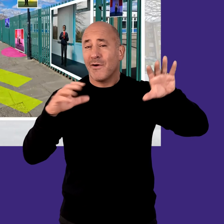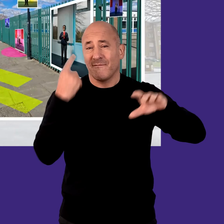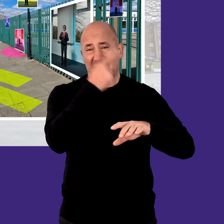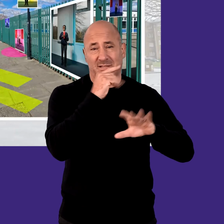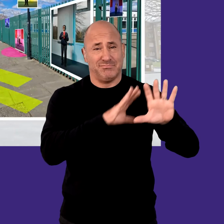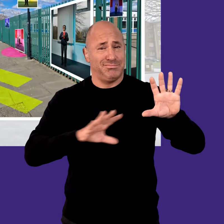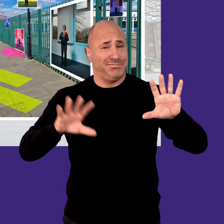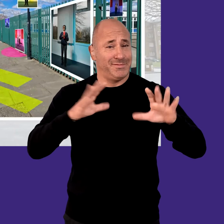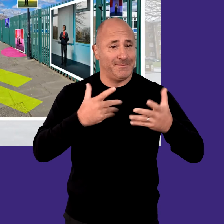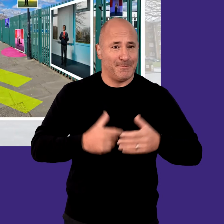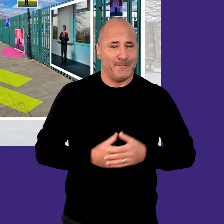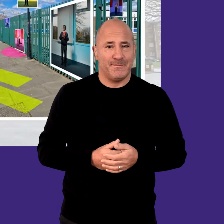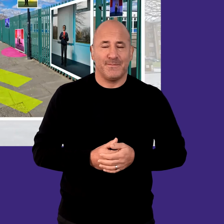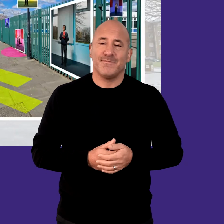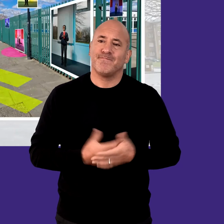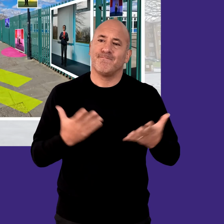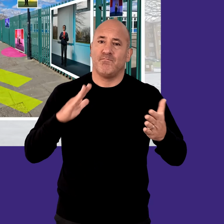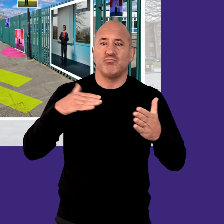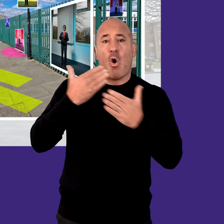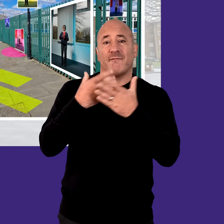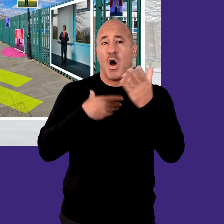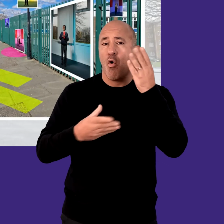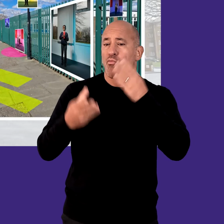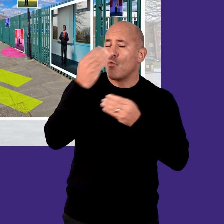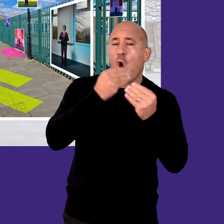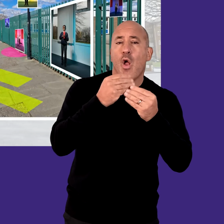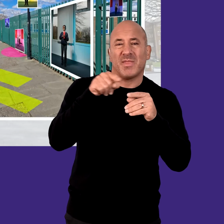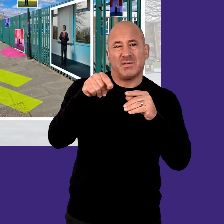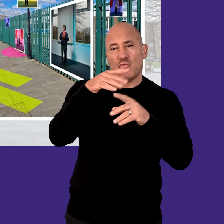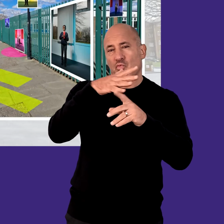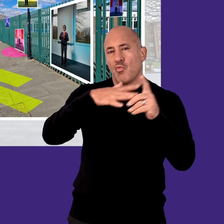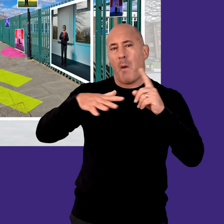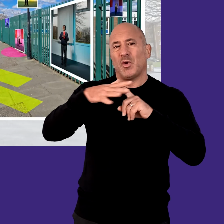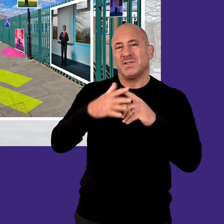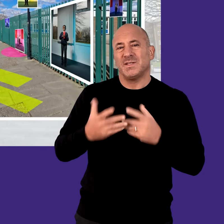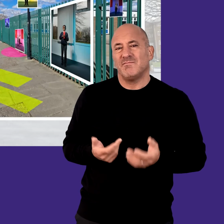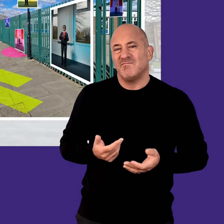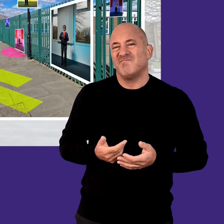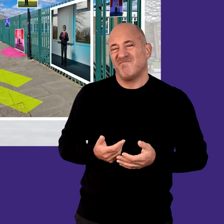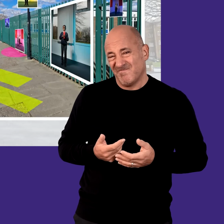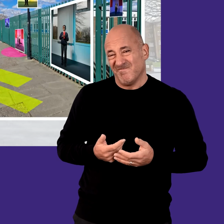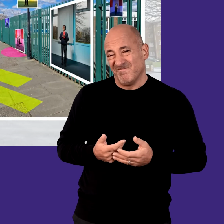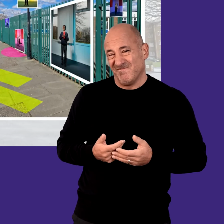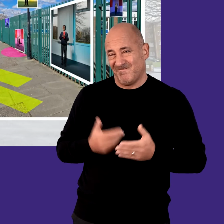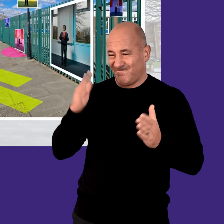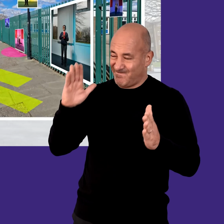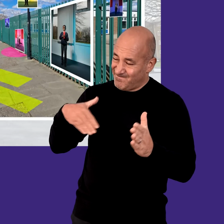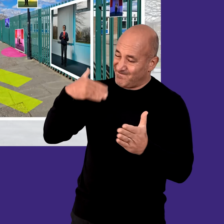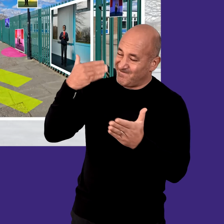the community there. What we've learned so far about that particular community